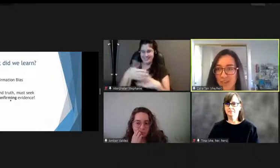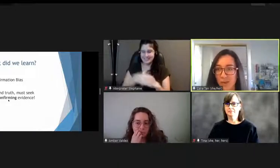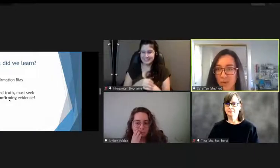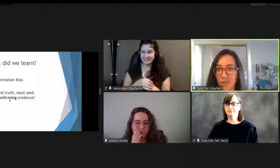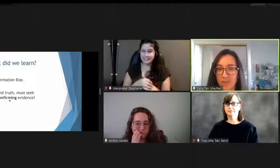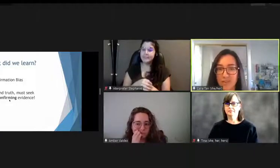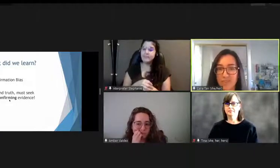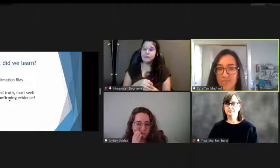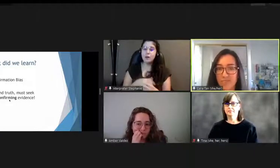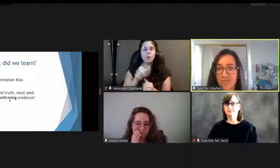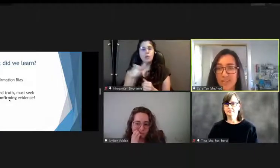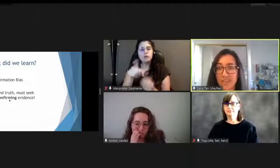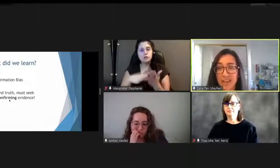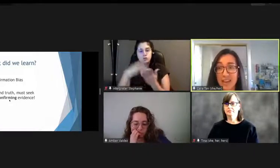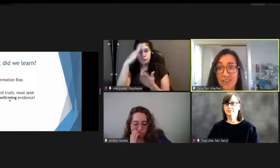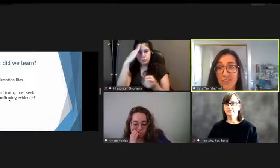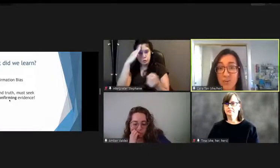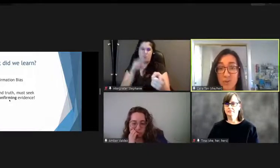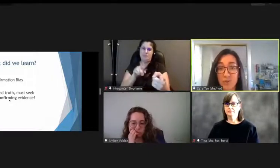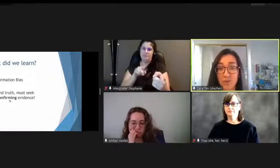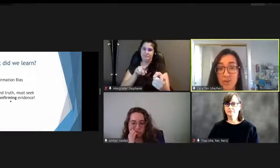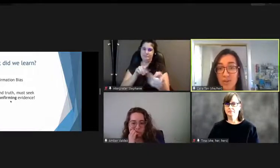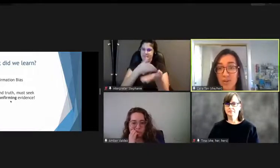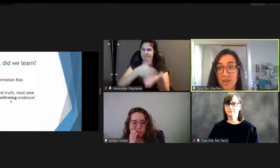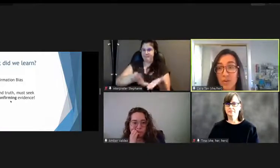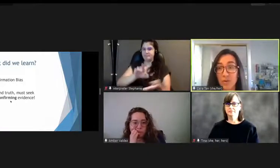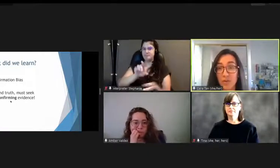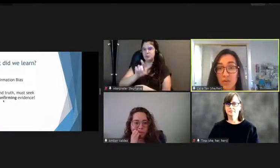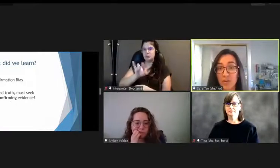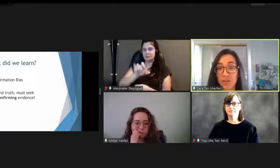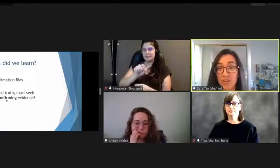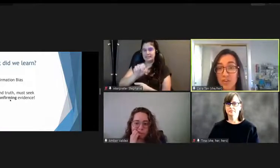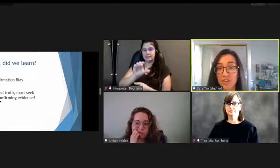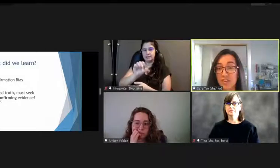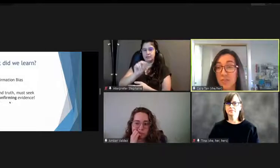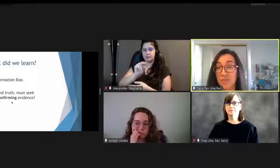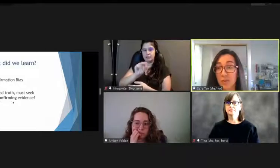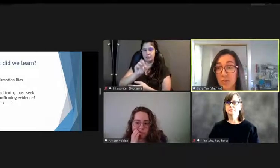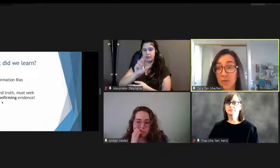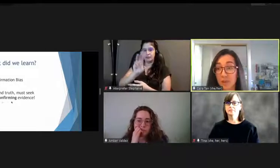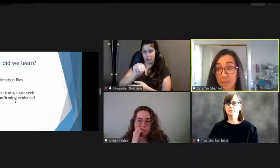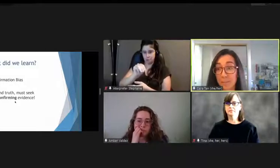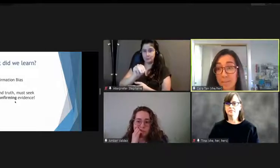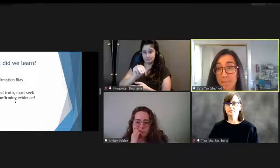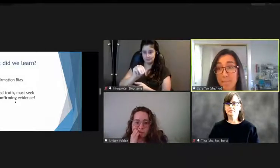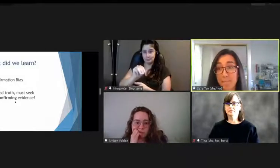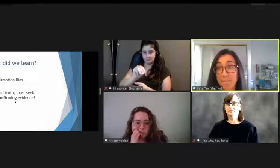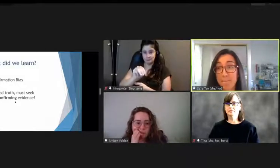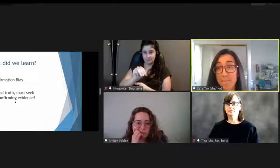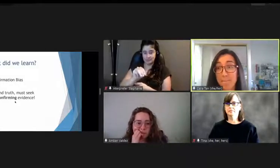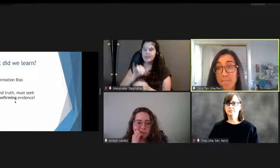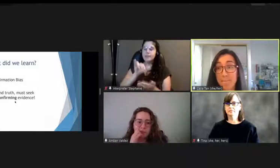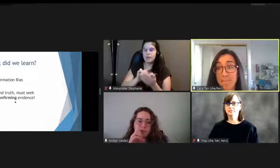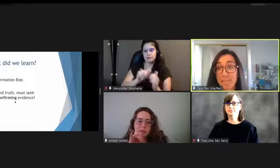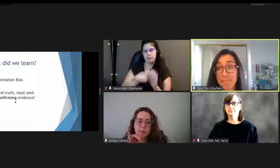And this is that point, right? To get at the truth, you must look to disconfirm.